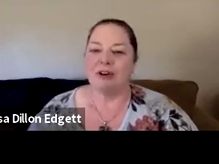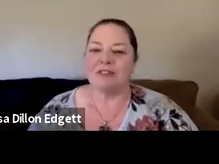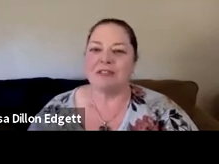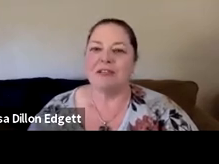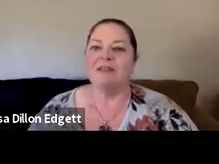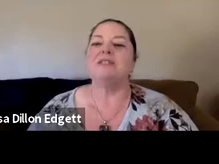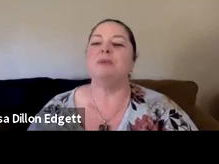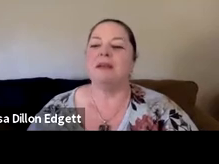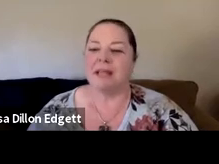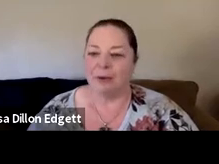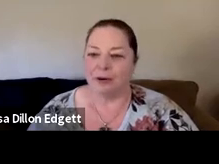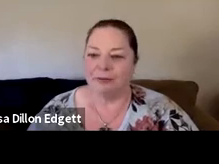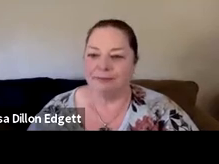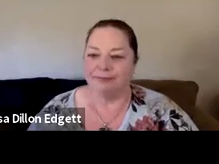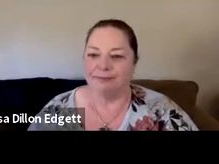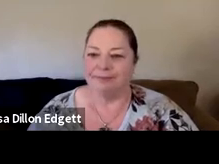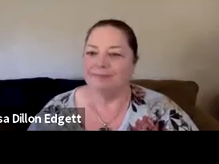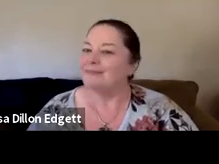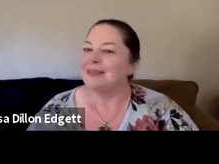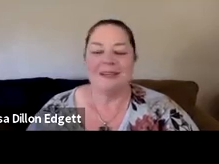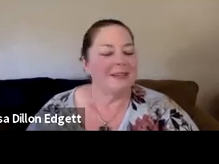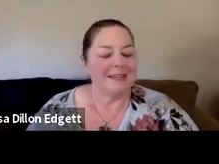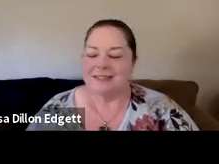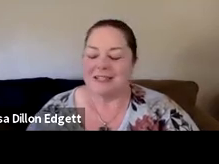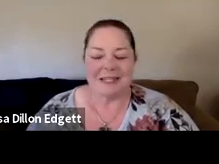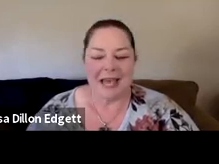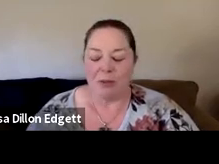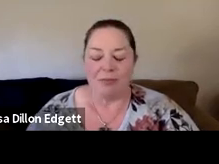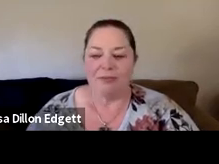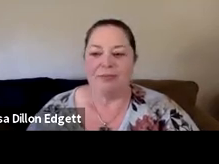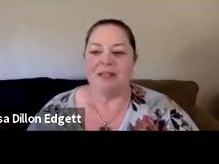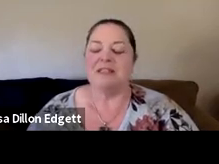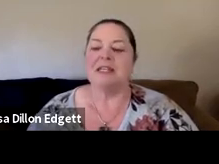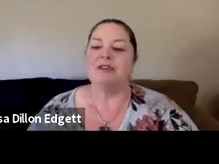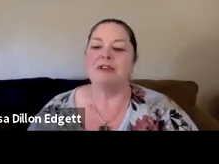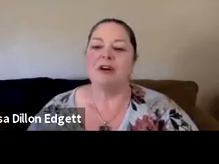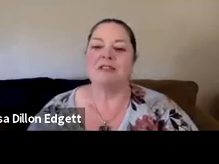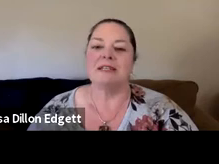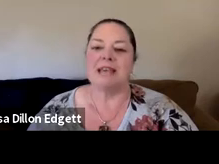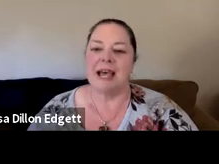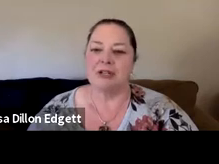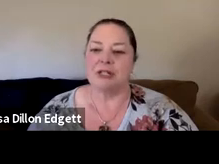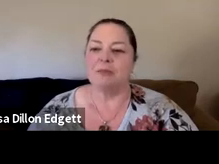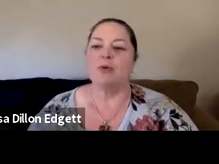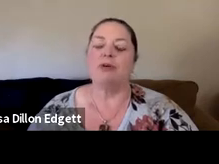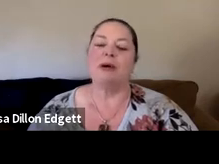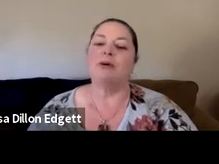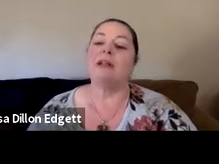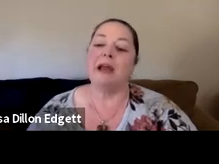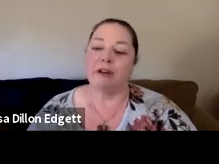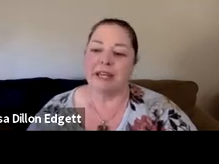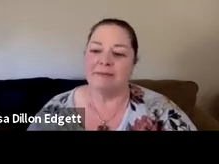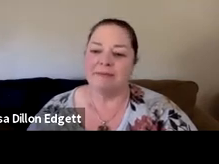hearing loss, they speak louder. Yeah. Doesn't help, because hearing loss is actually more